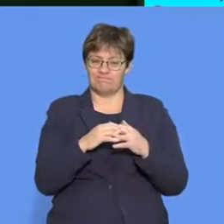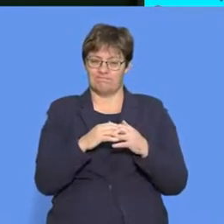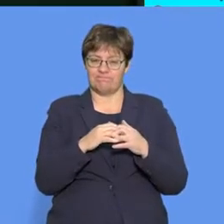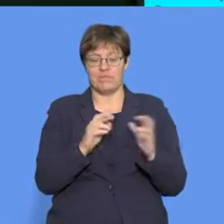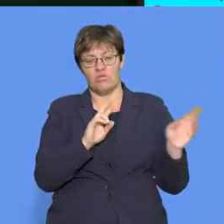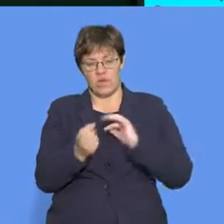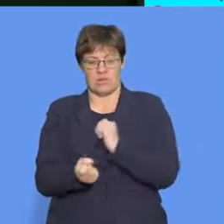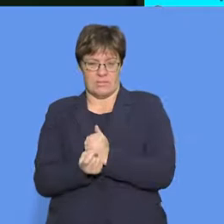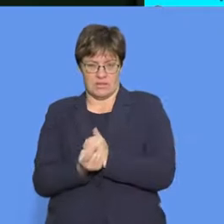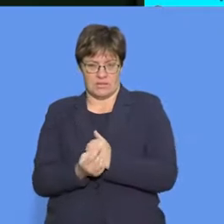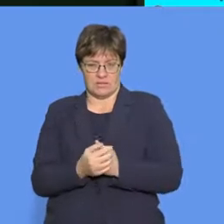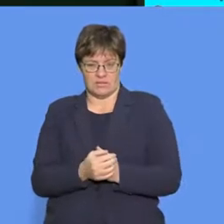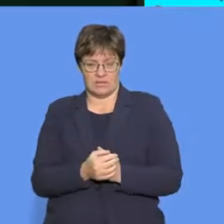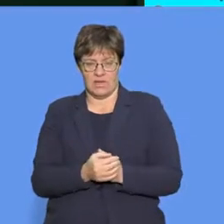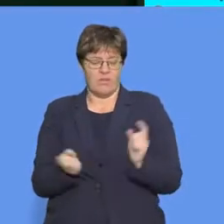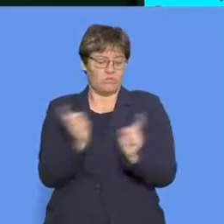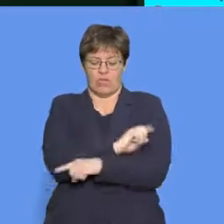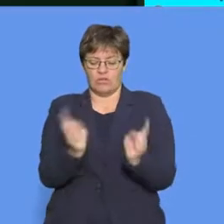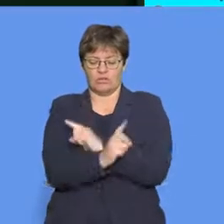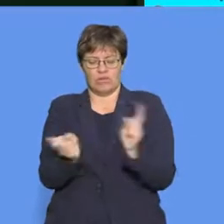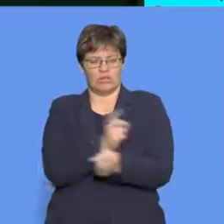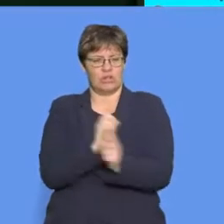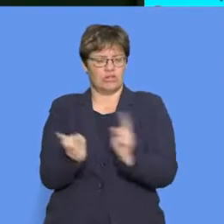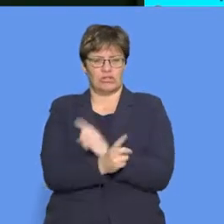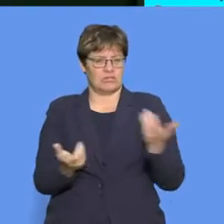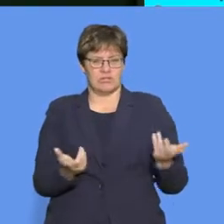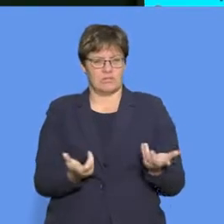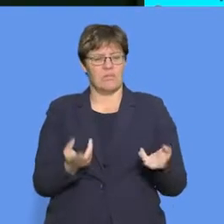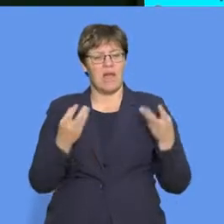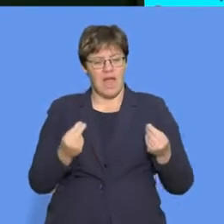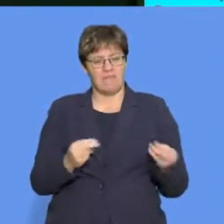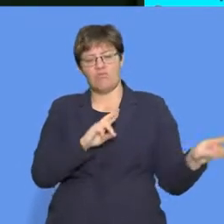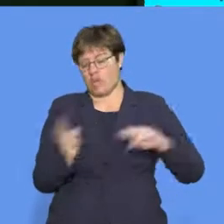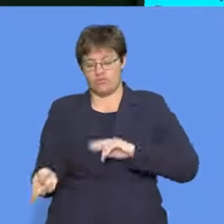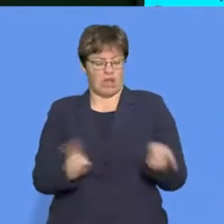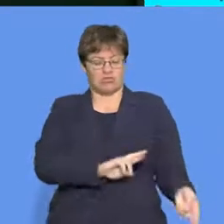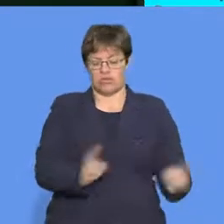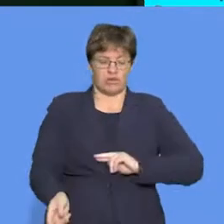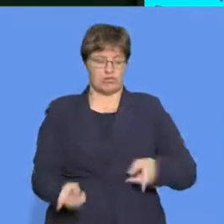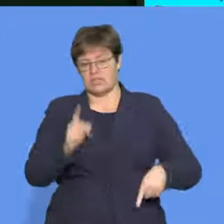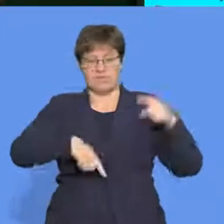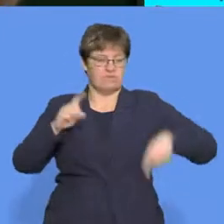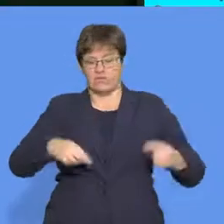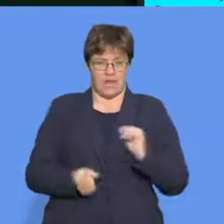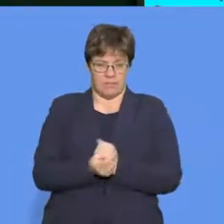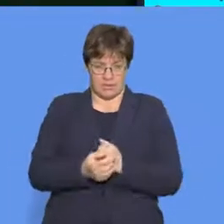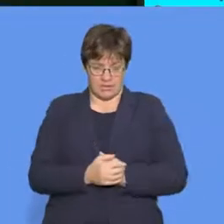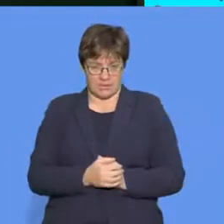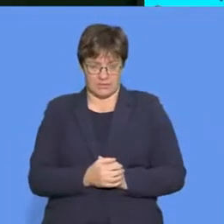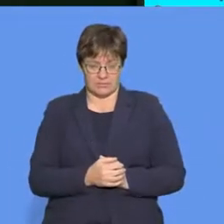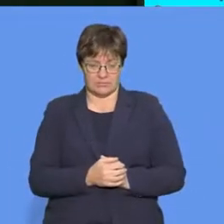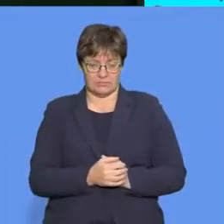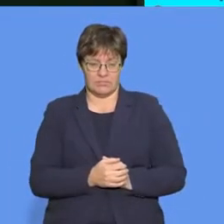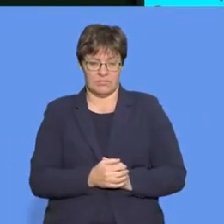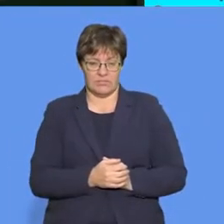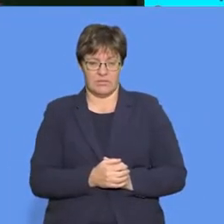the reactions happen. If we kept on changing them, we would get different reactions happening at